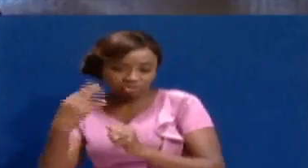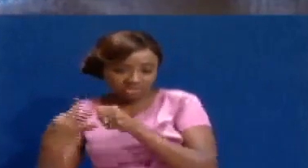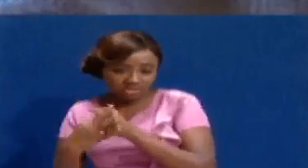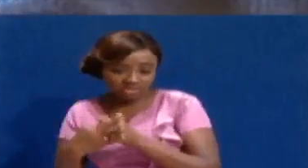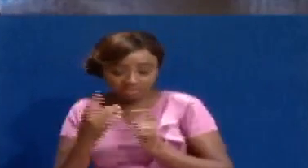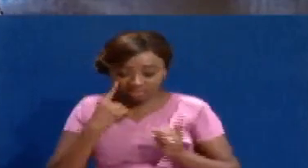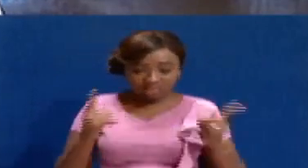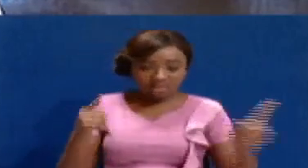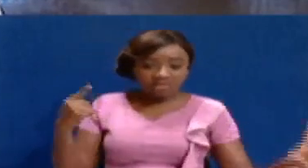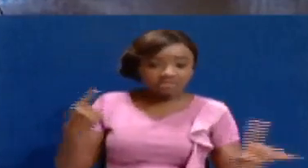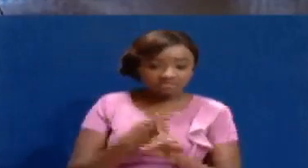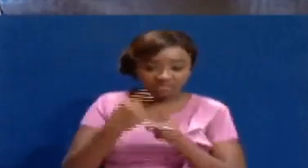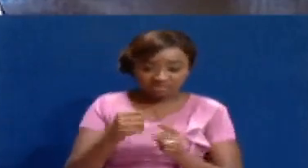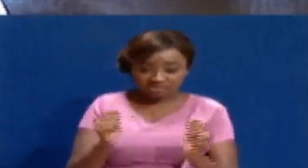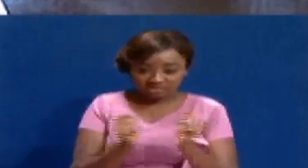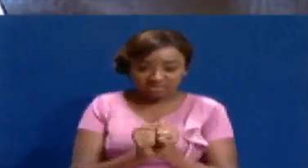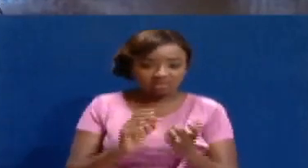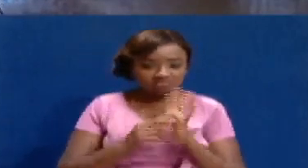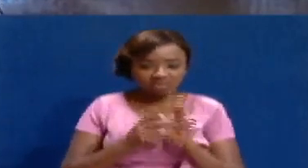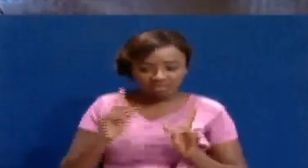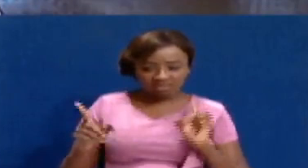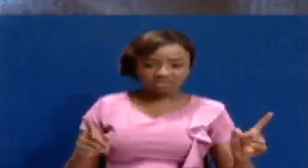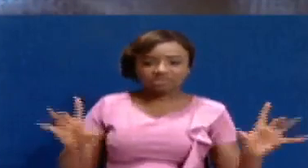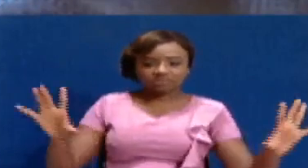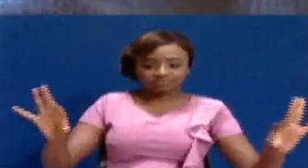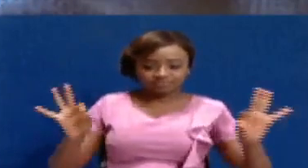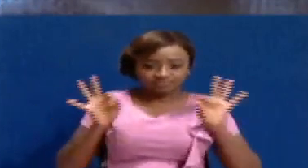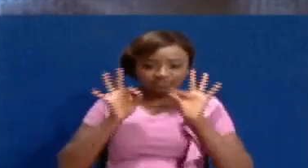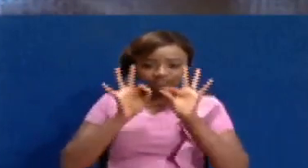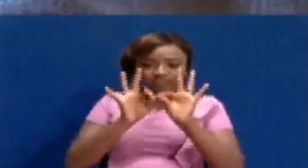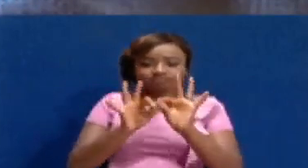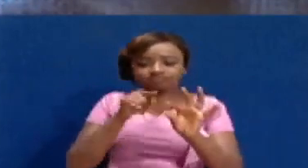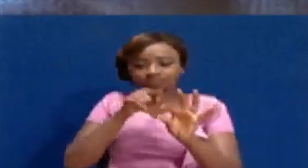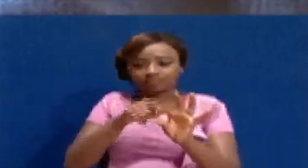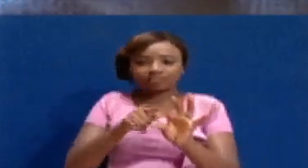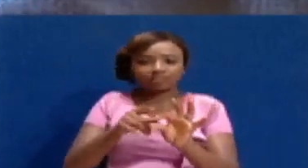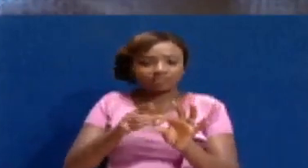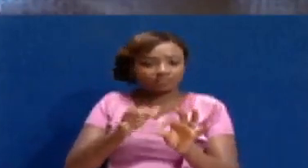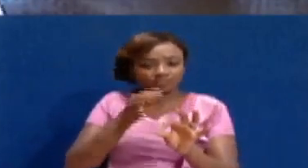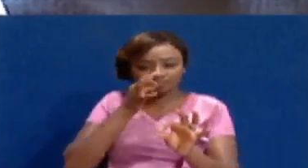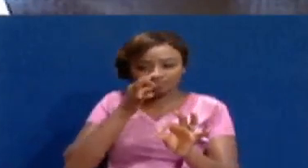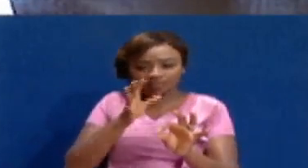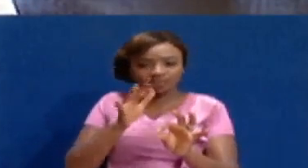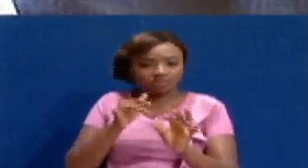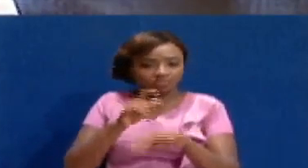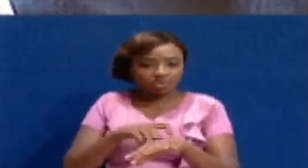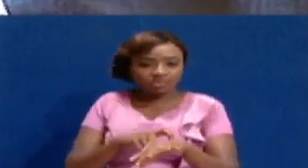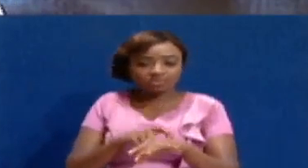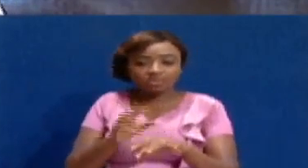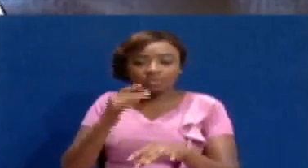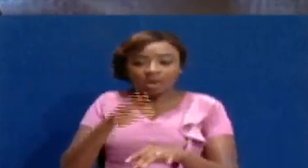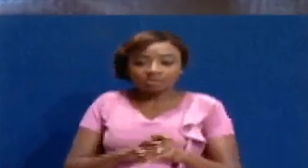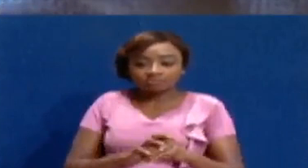10 years apart could well and should be treated as Kenya's ceasefire moments. On 28th